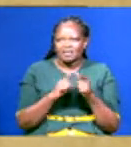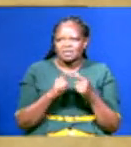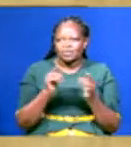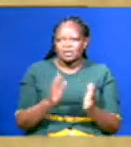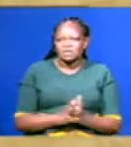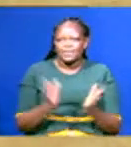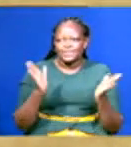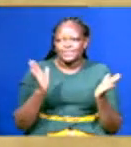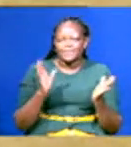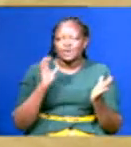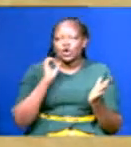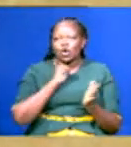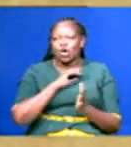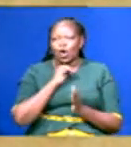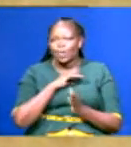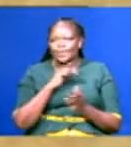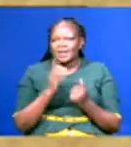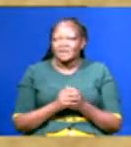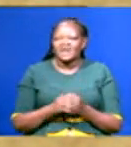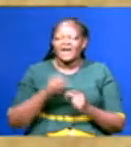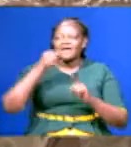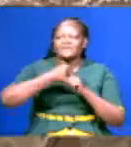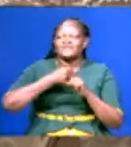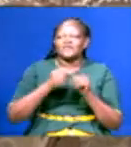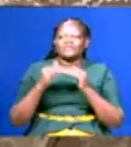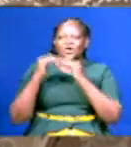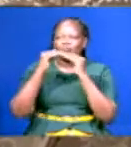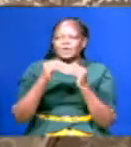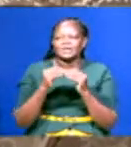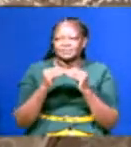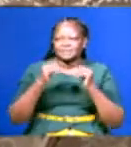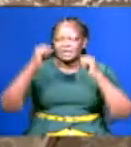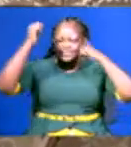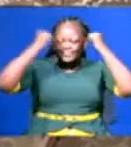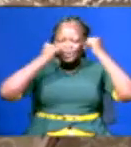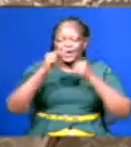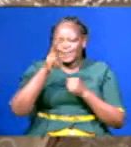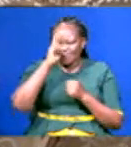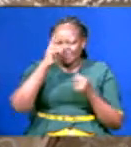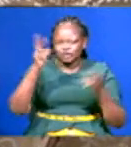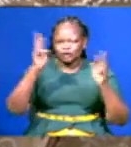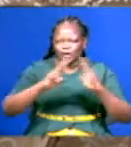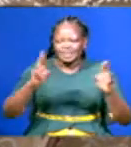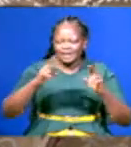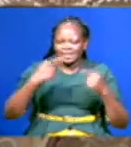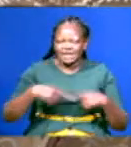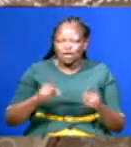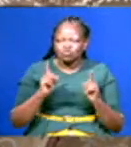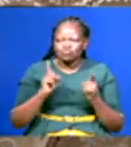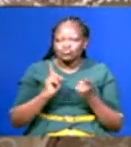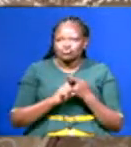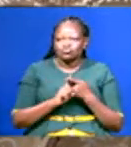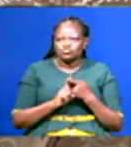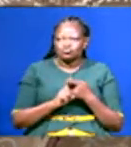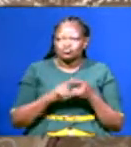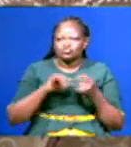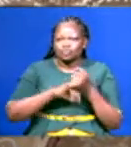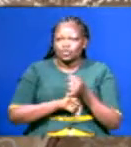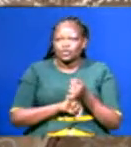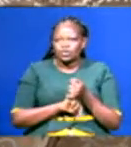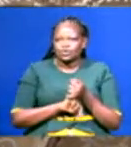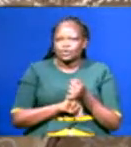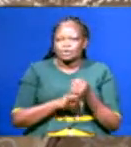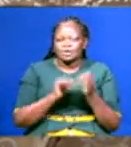uproar in the fight for equality in the military. Police had already been around at least to get married and even to